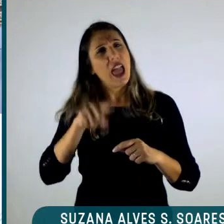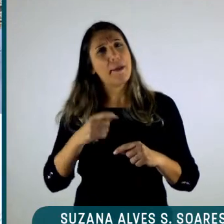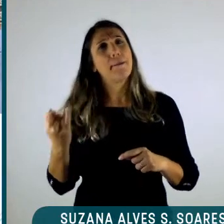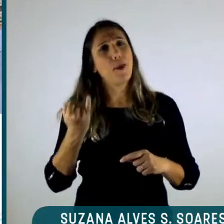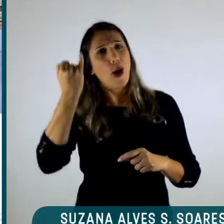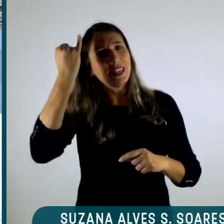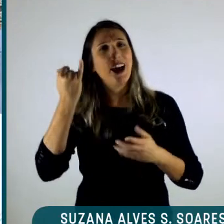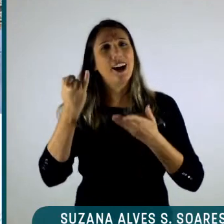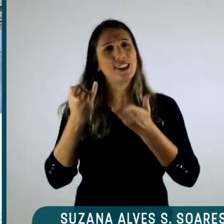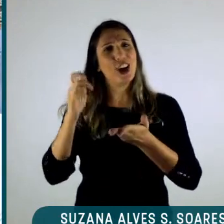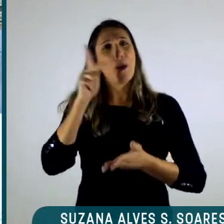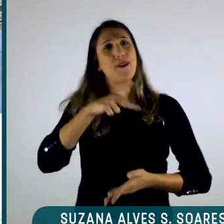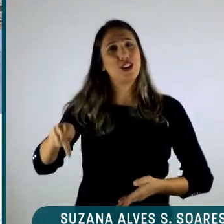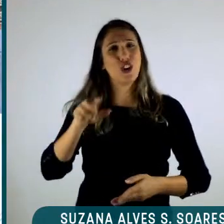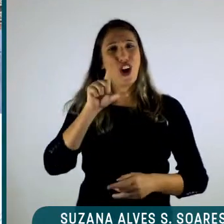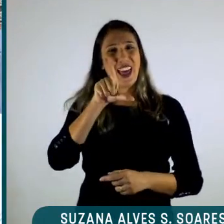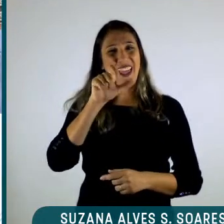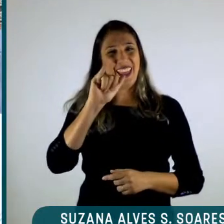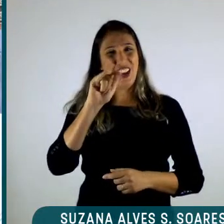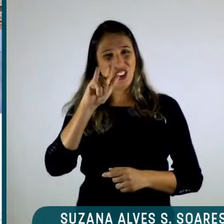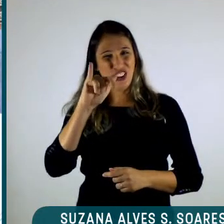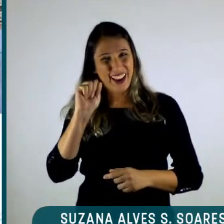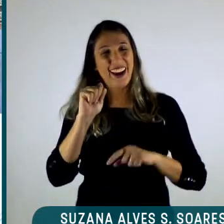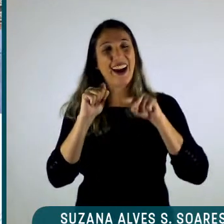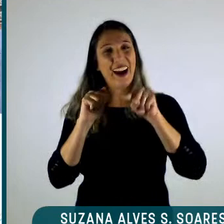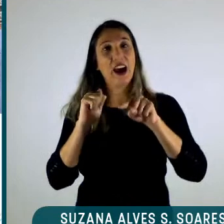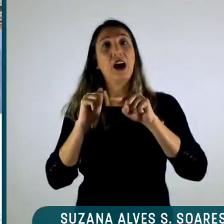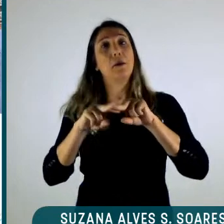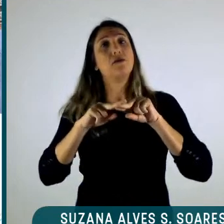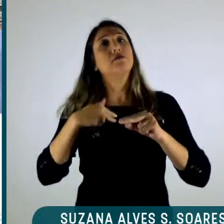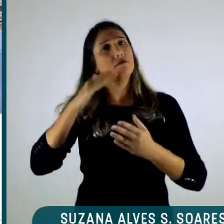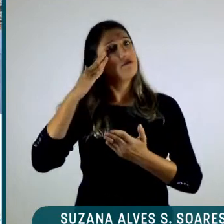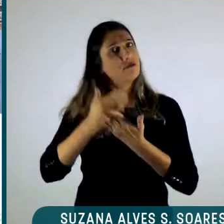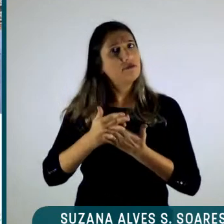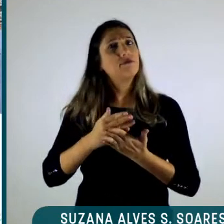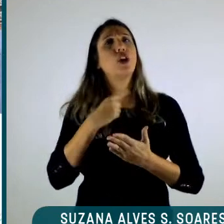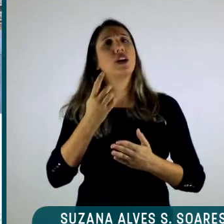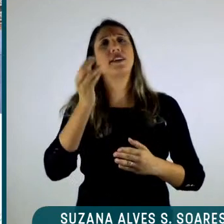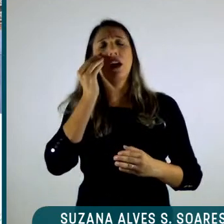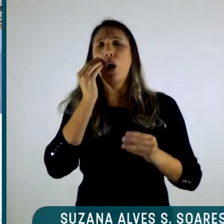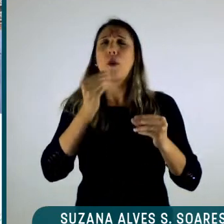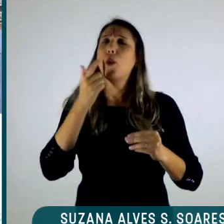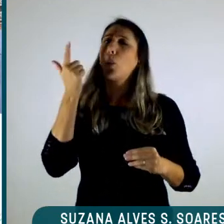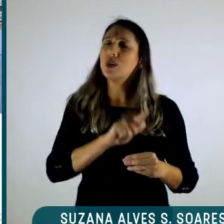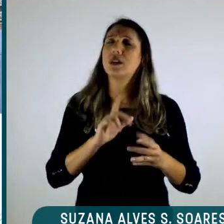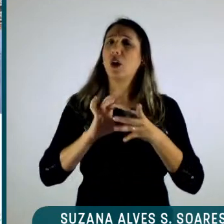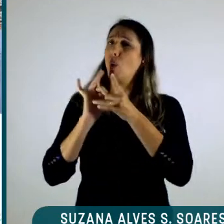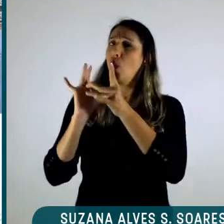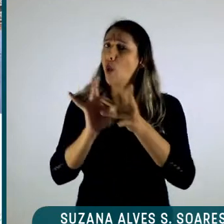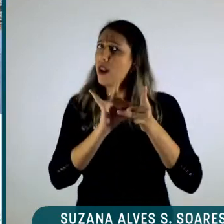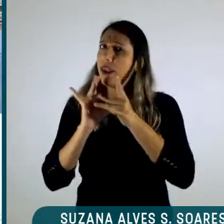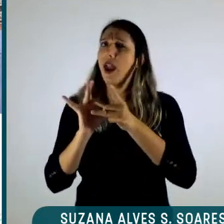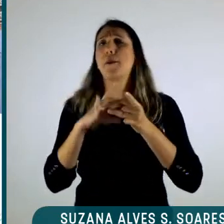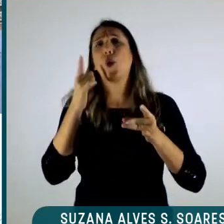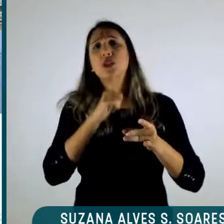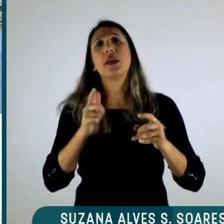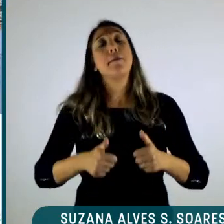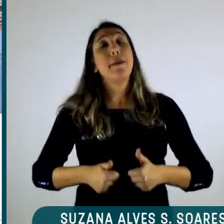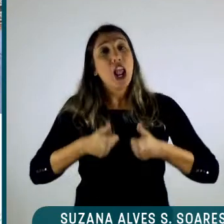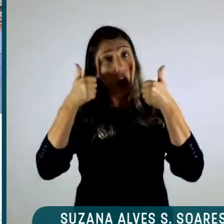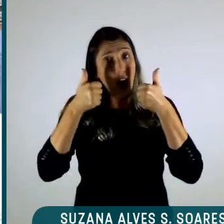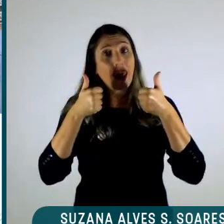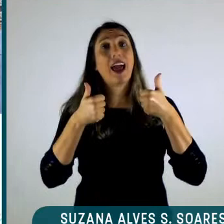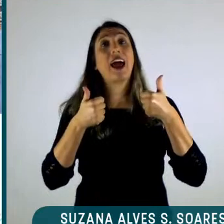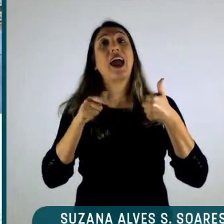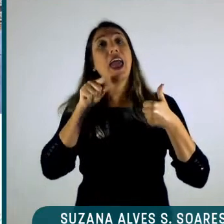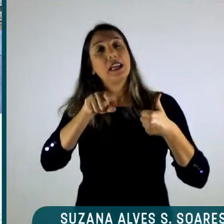For us, it is very important, Professor Ligia. And I believe you were trying to find out how can we get together